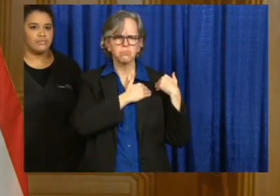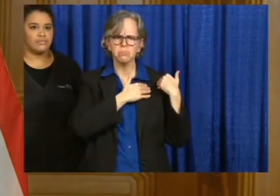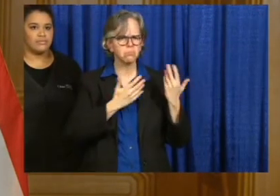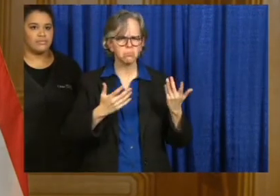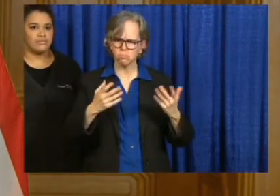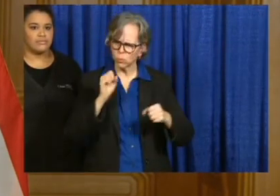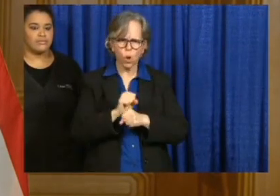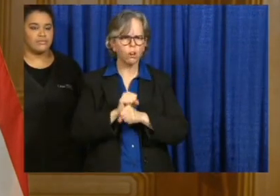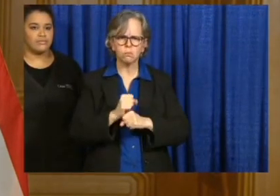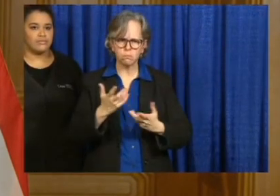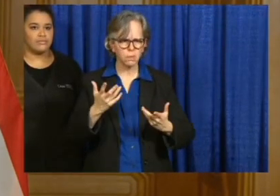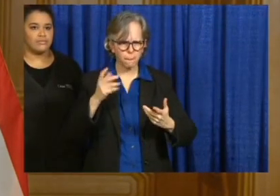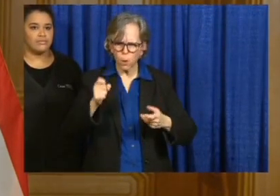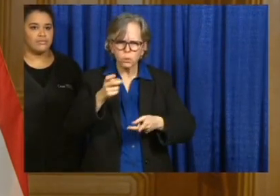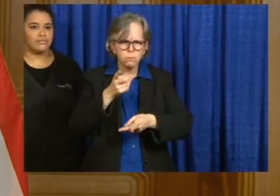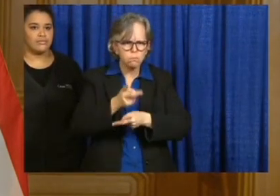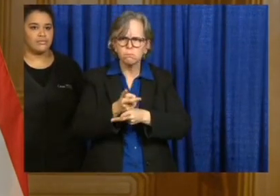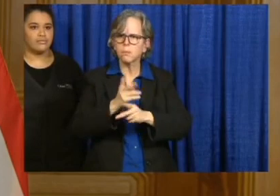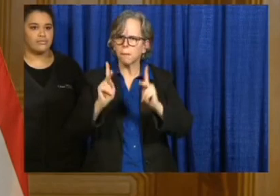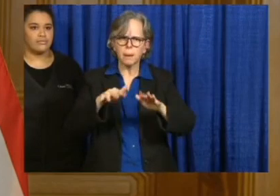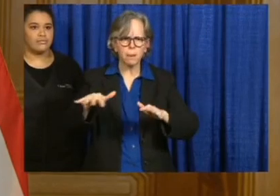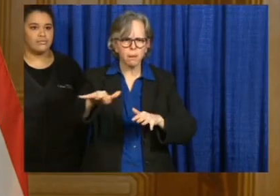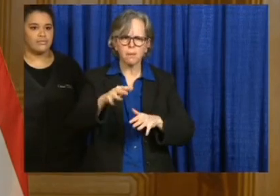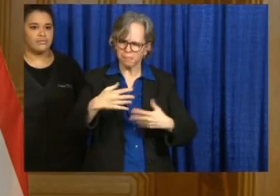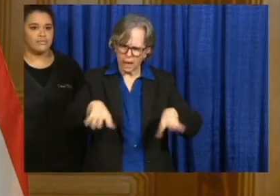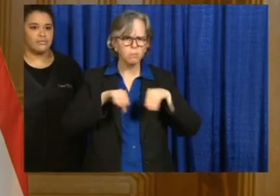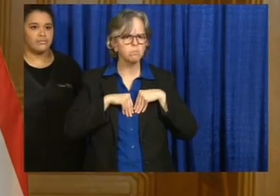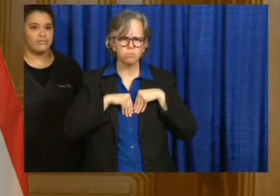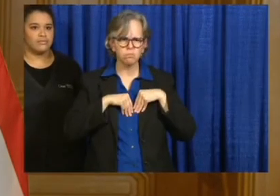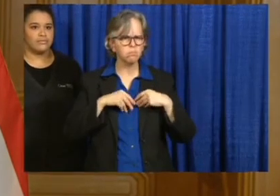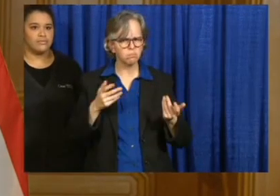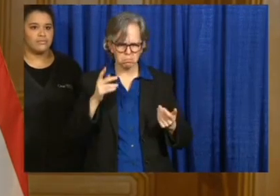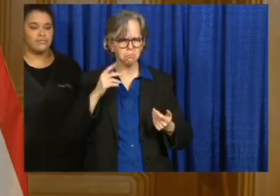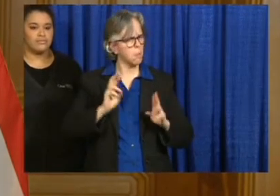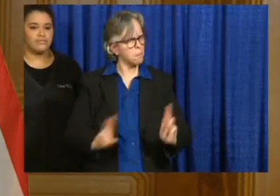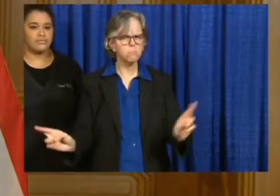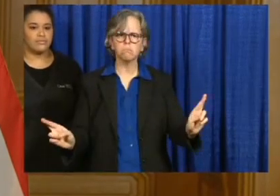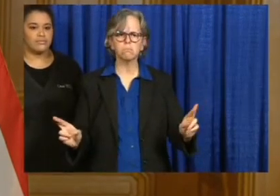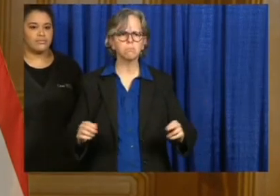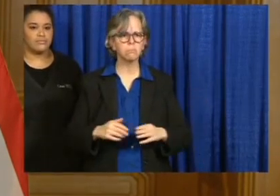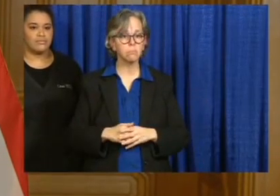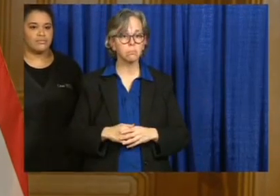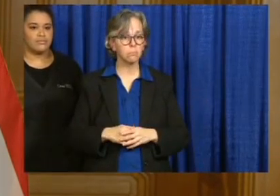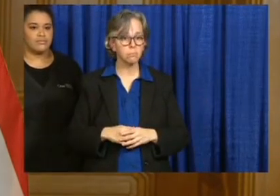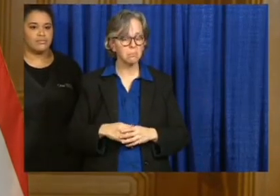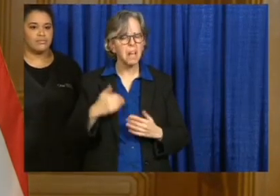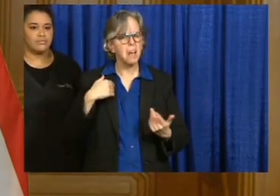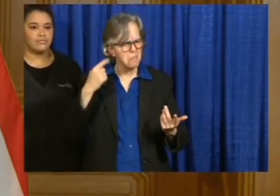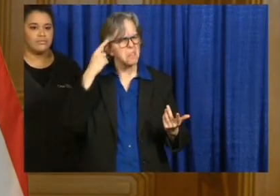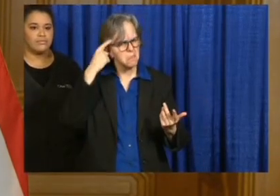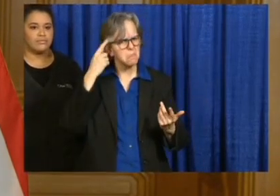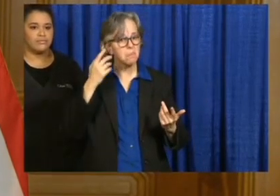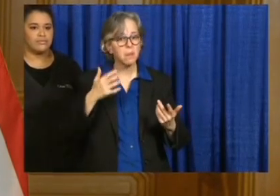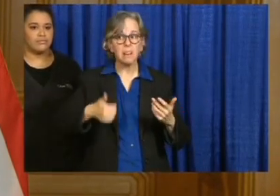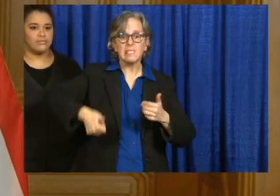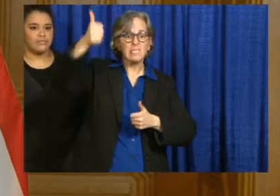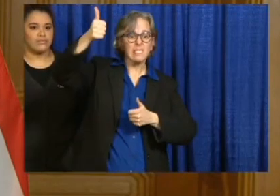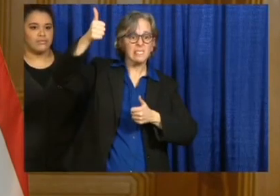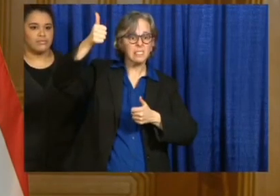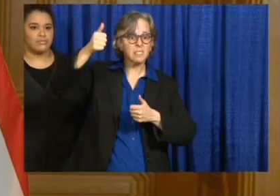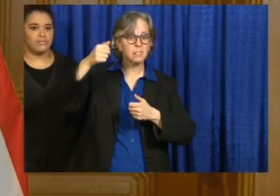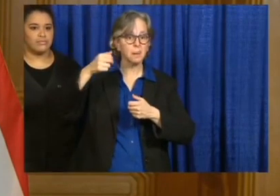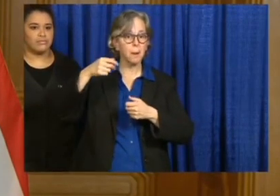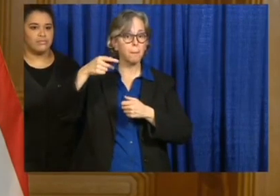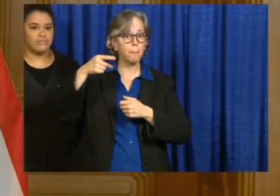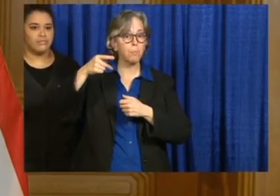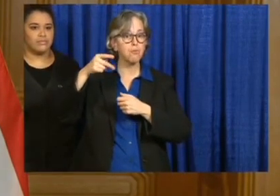very committed to do that. I think I outlined what the director yesterday, the protocol that the director has put in place. It's a very aggressive